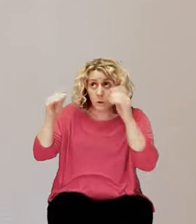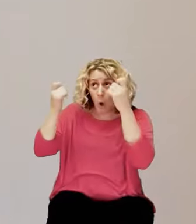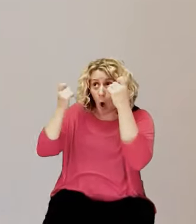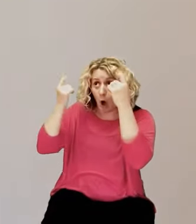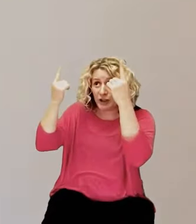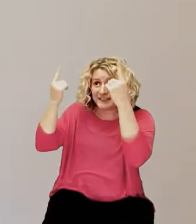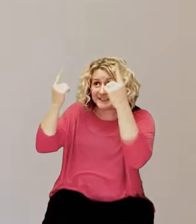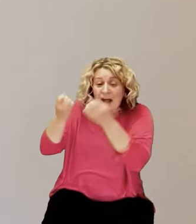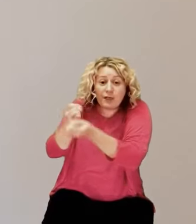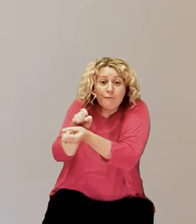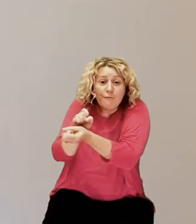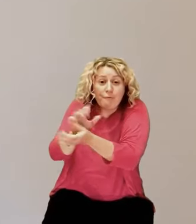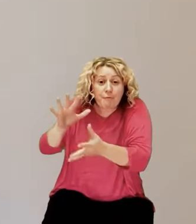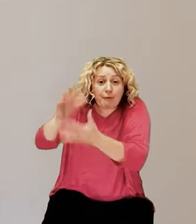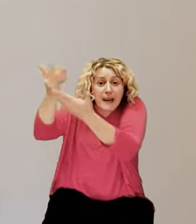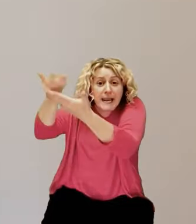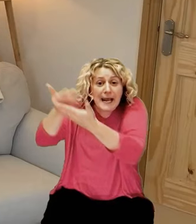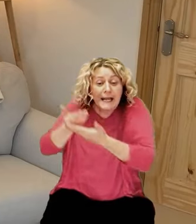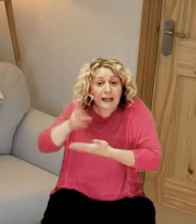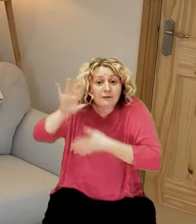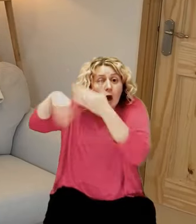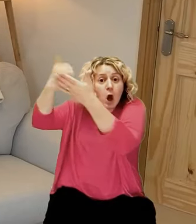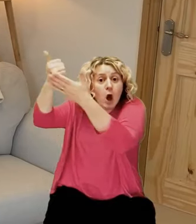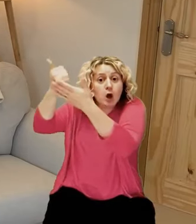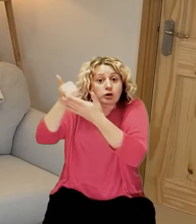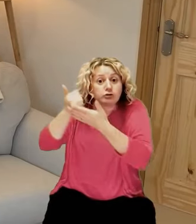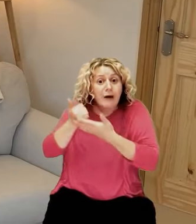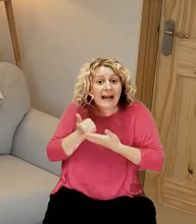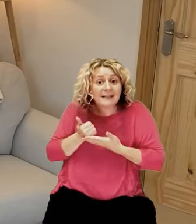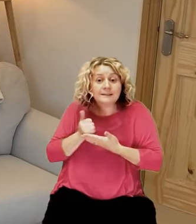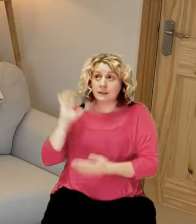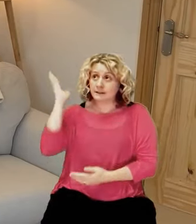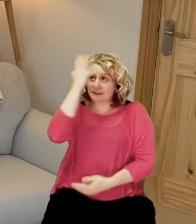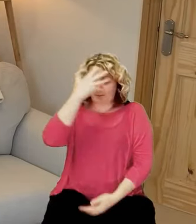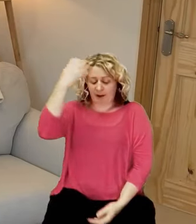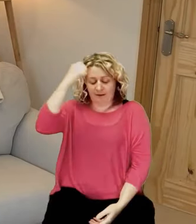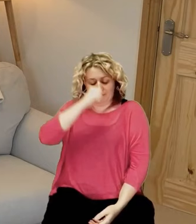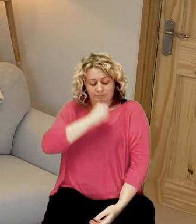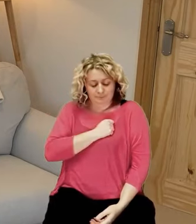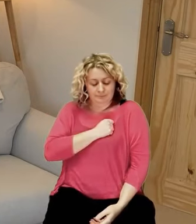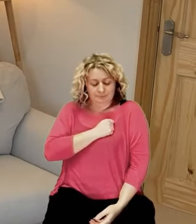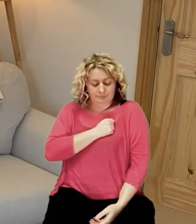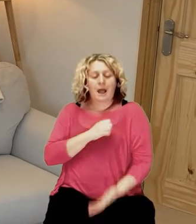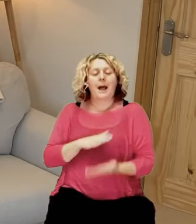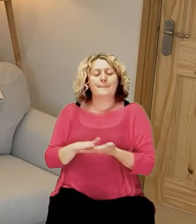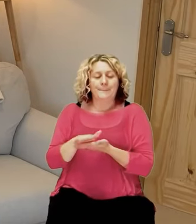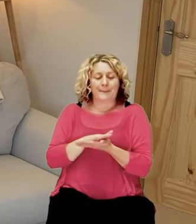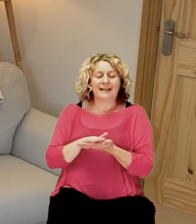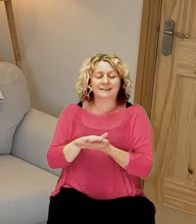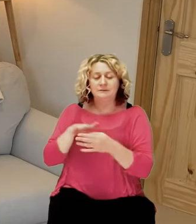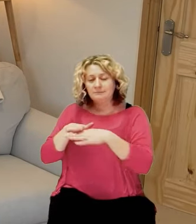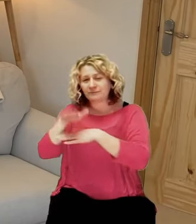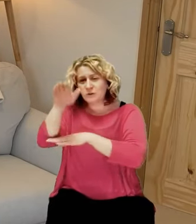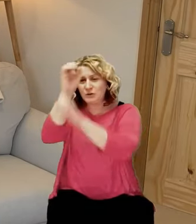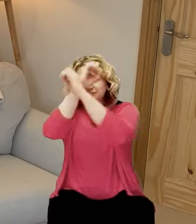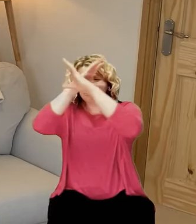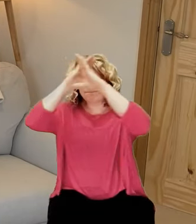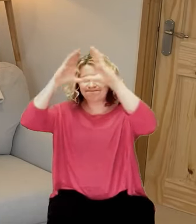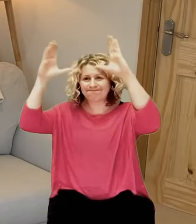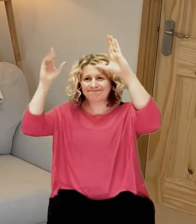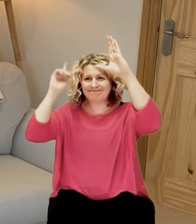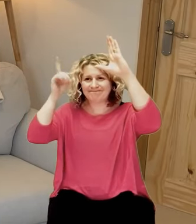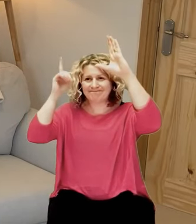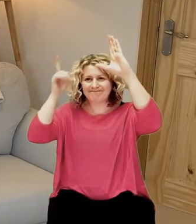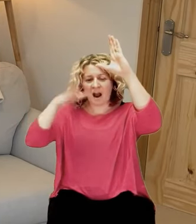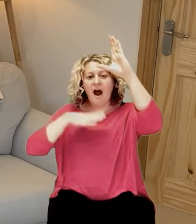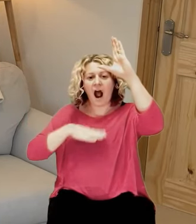his spirit in your heart, you have a vision for the future. Look at Jesus' vision for our future. Verse 14, our great God